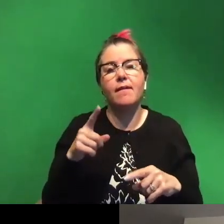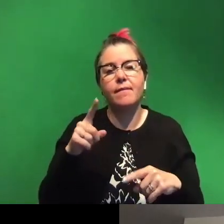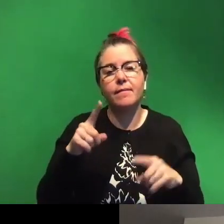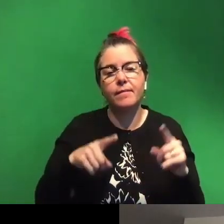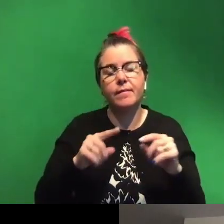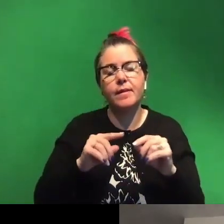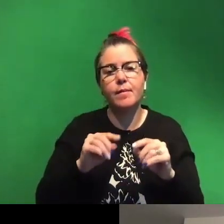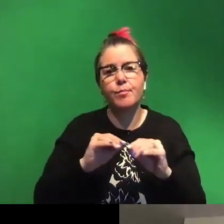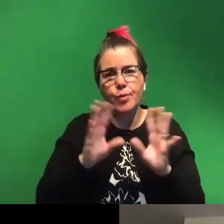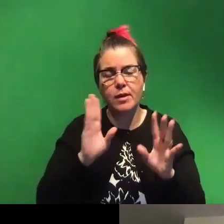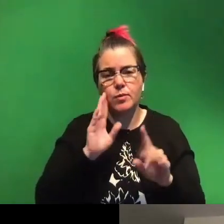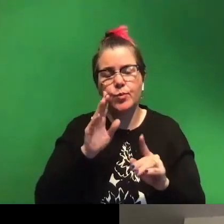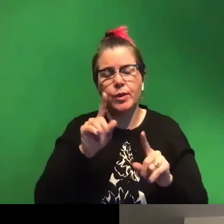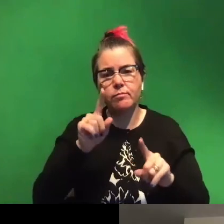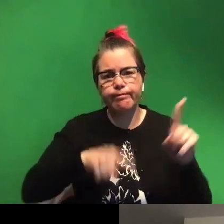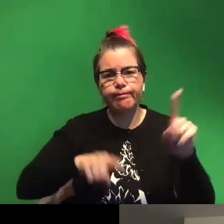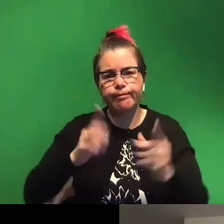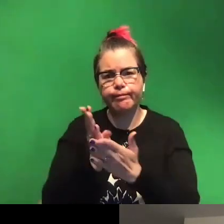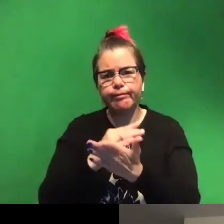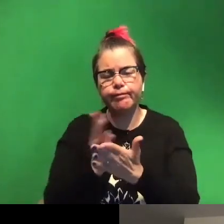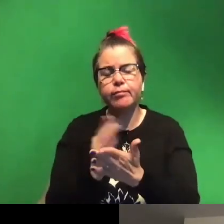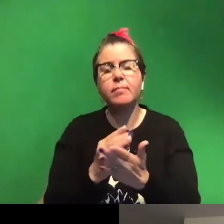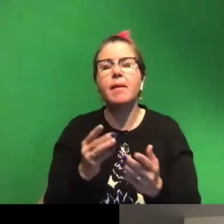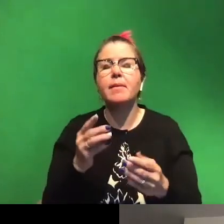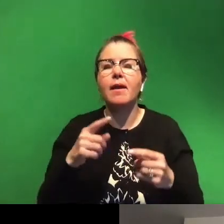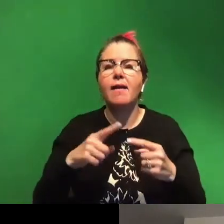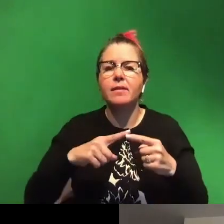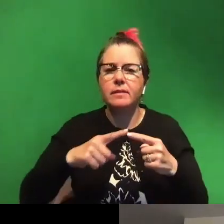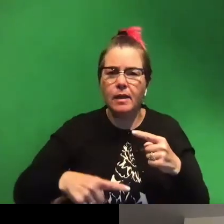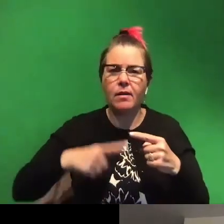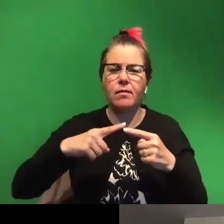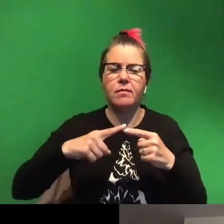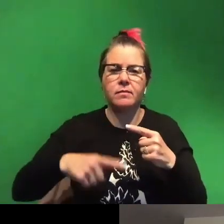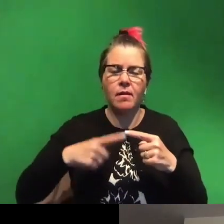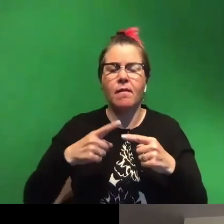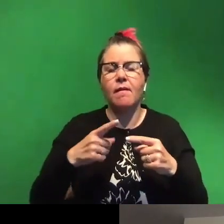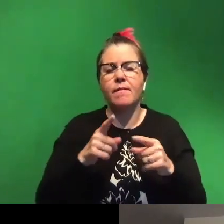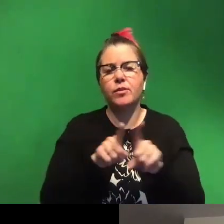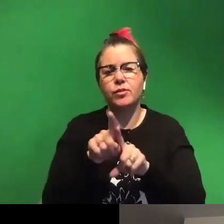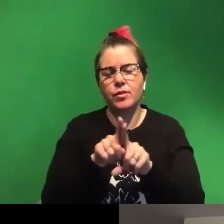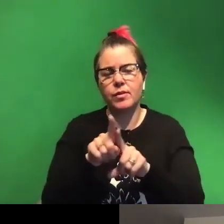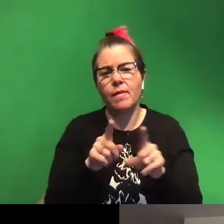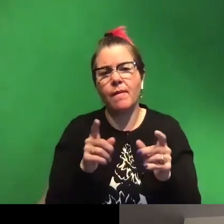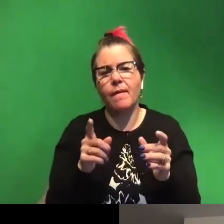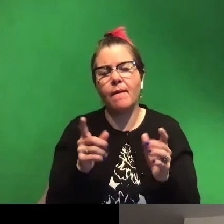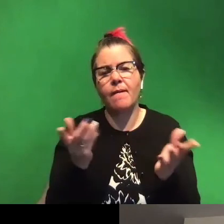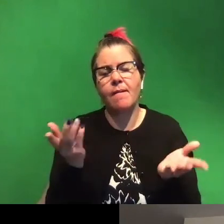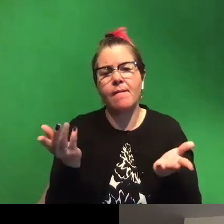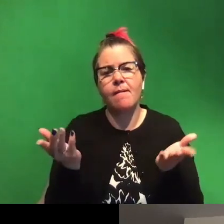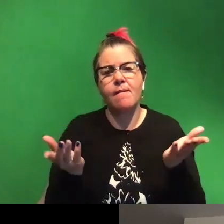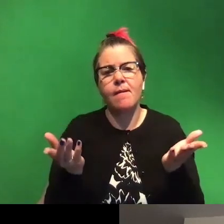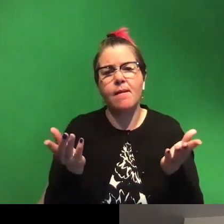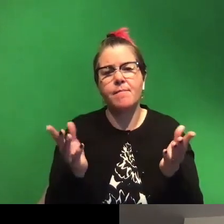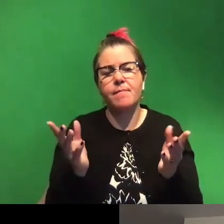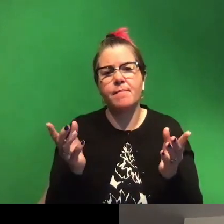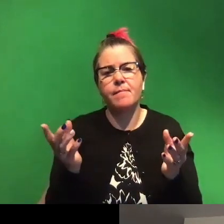brightness, and people have suggested that maybe the cycles of the star kind of got together